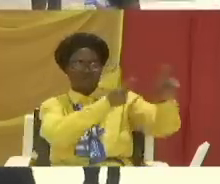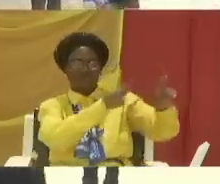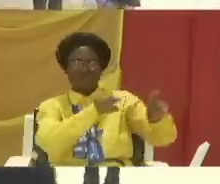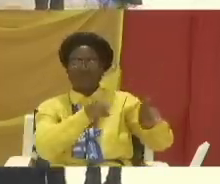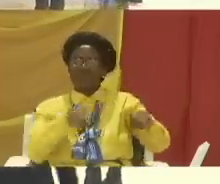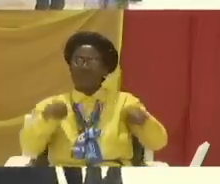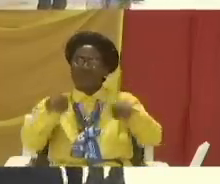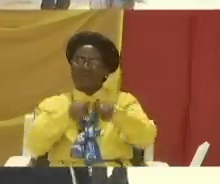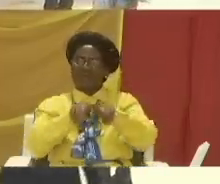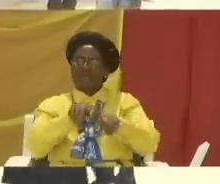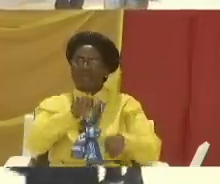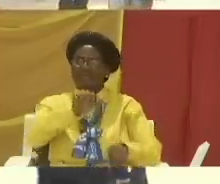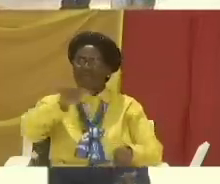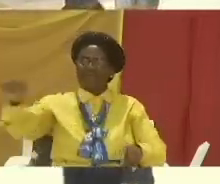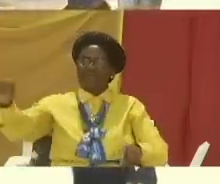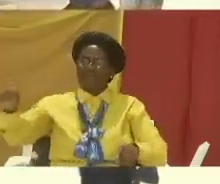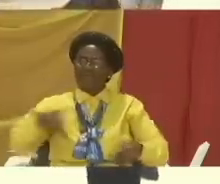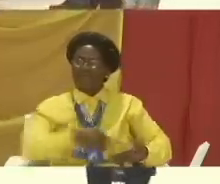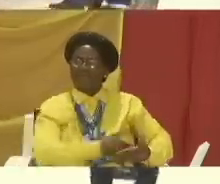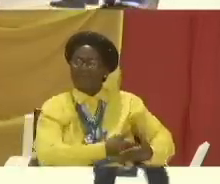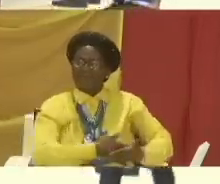wrapped